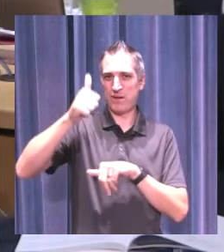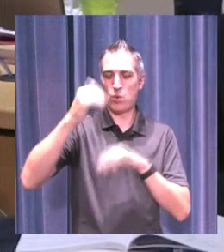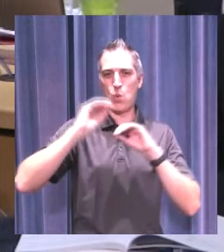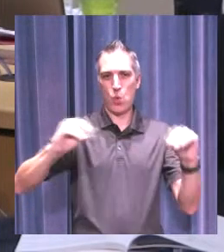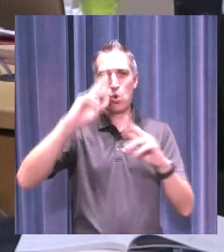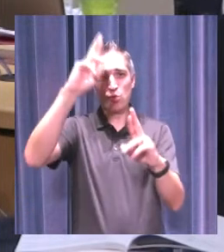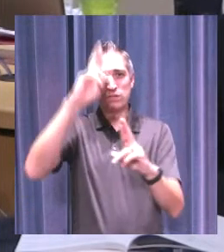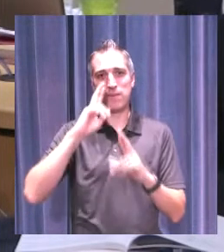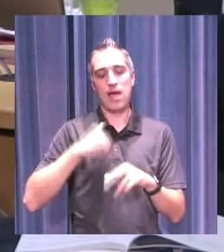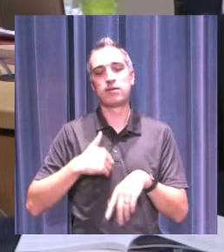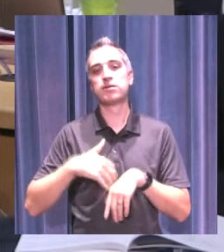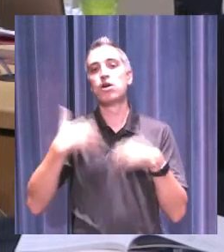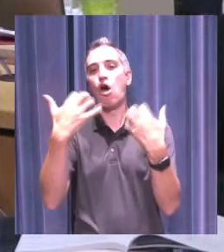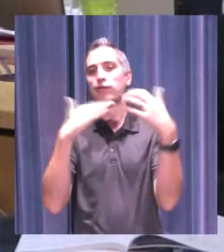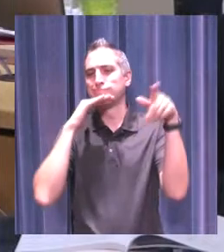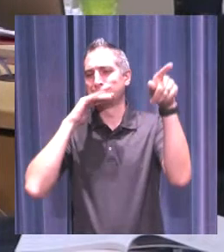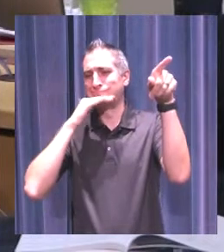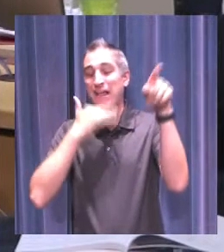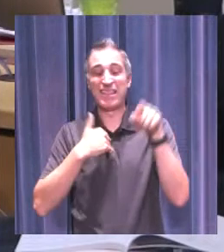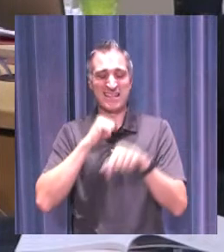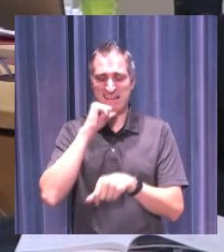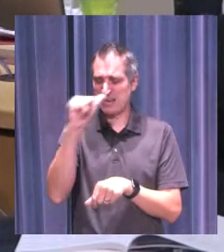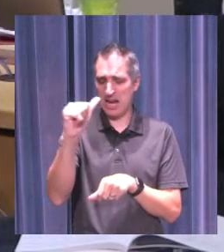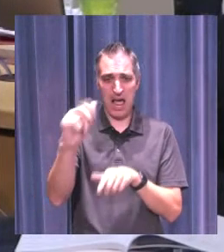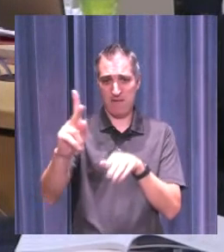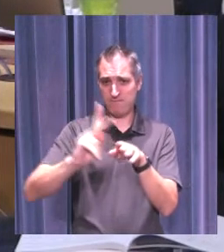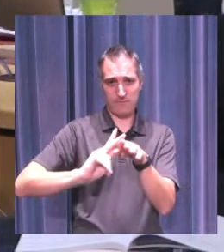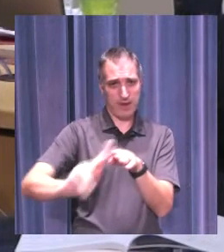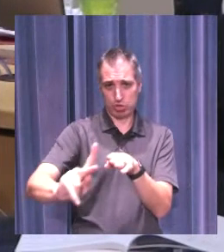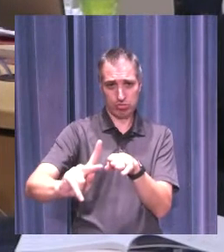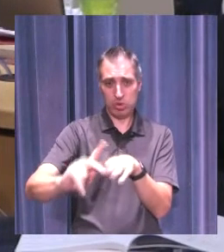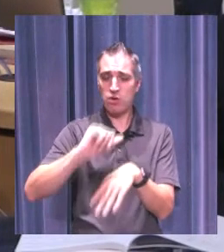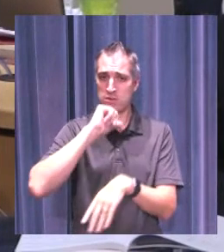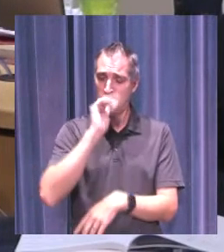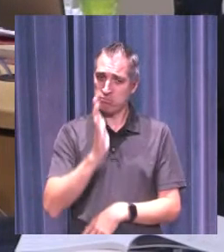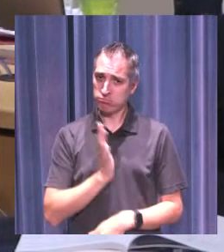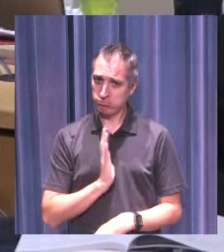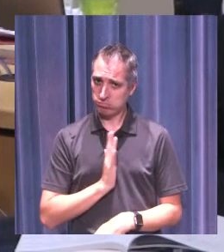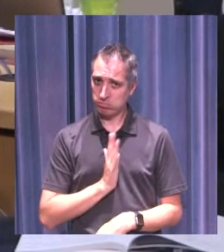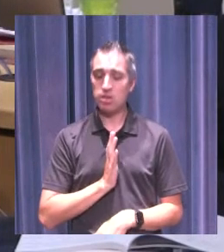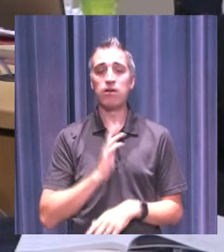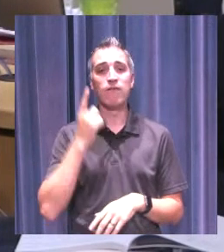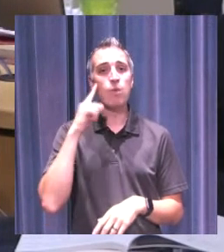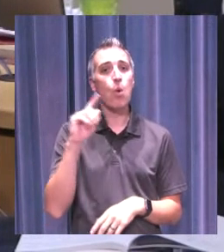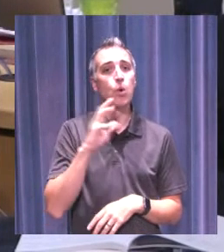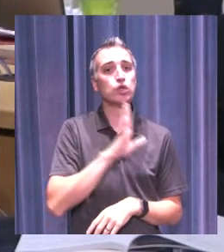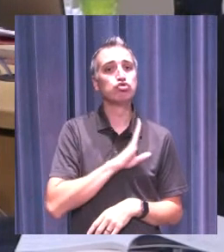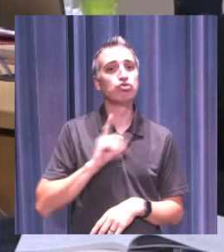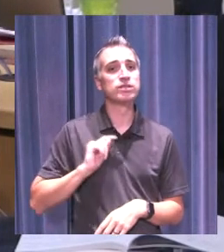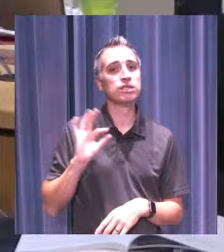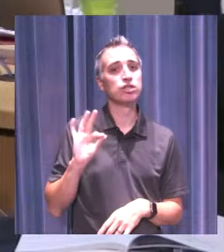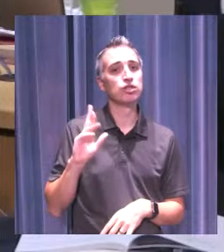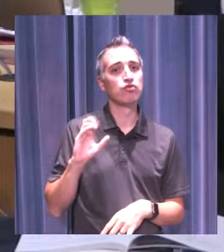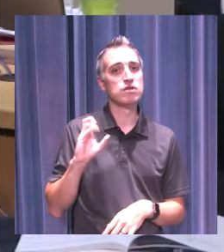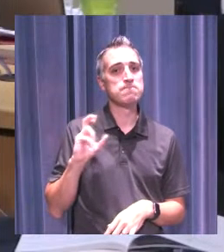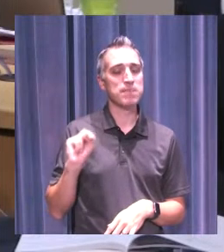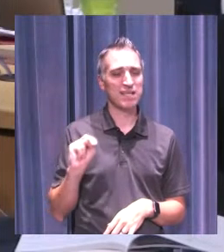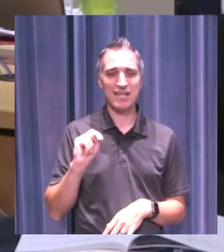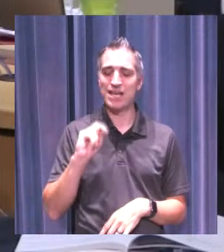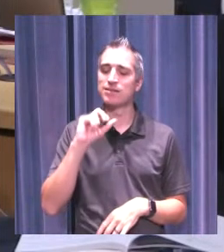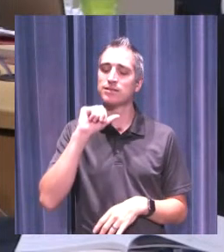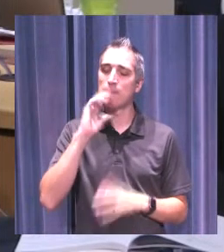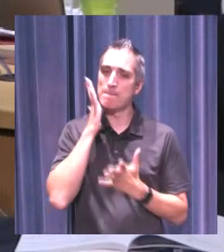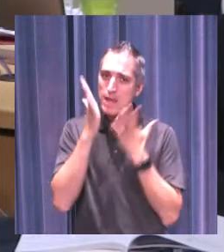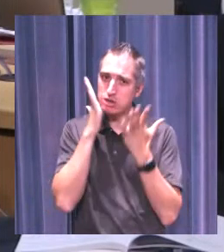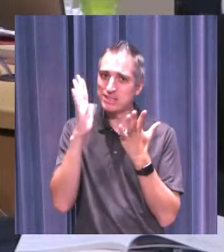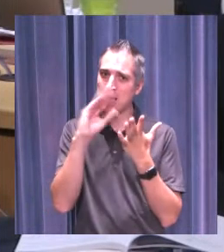lack of sophistication and professionalism of Trustee Freeman is embarrassing and damaging to Mott Community College. In